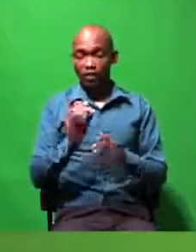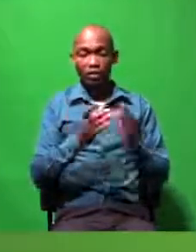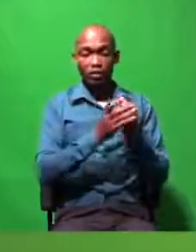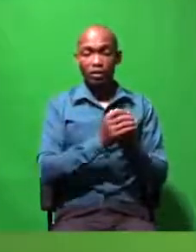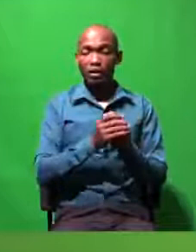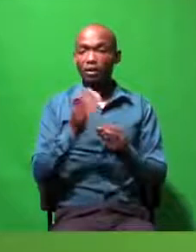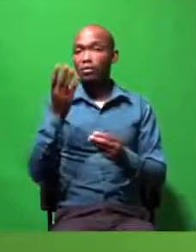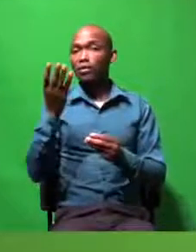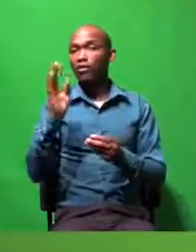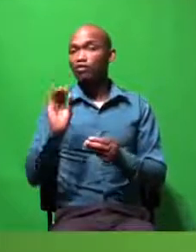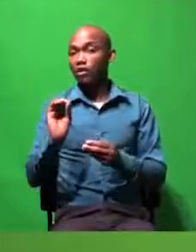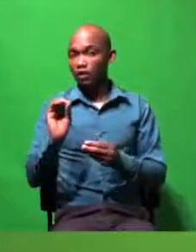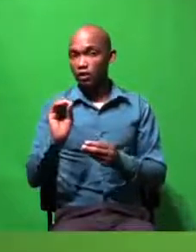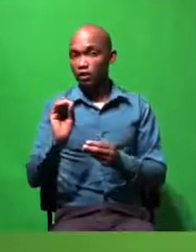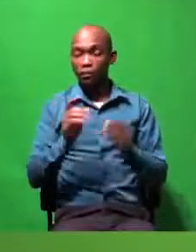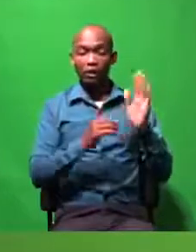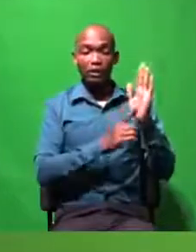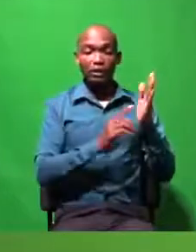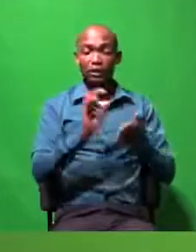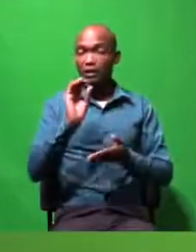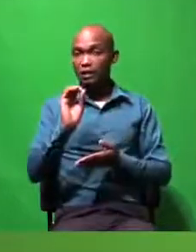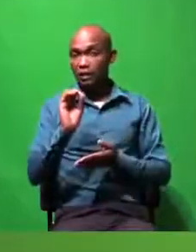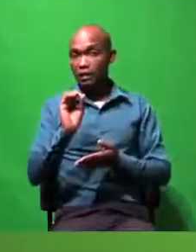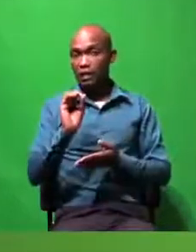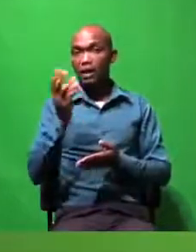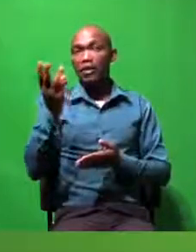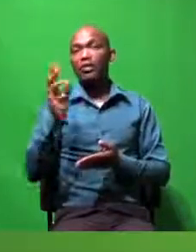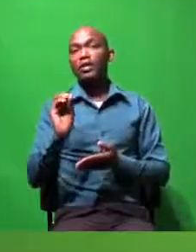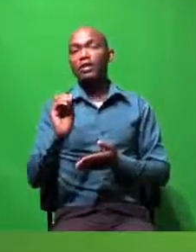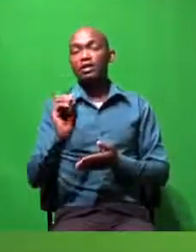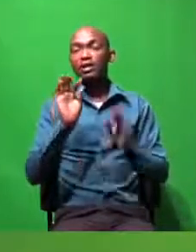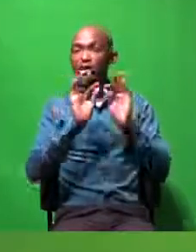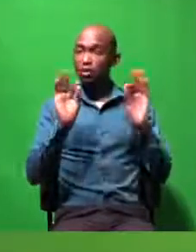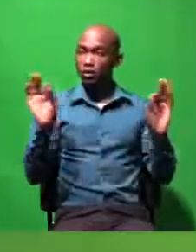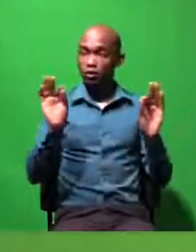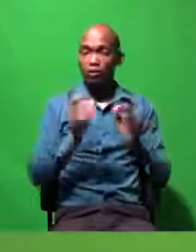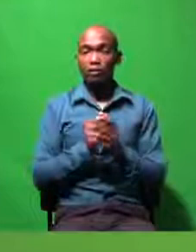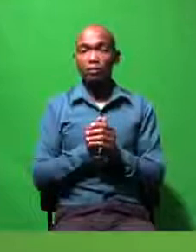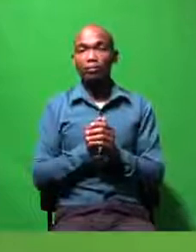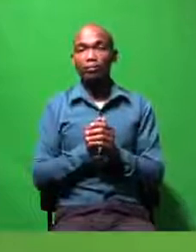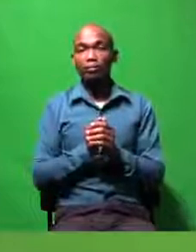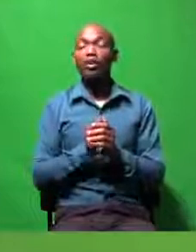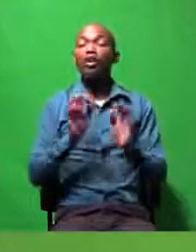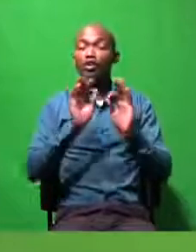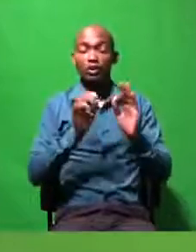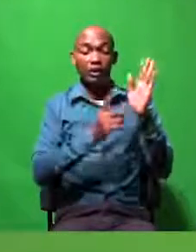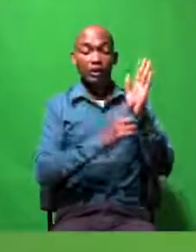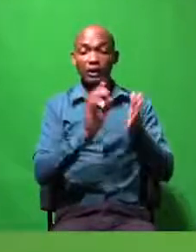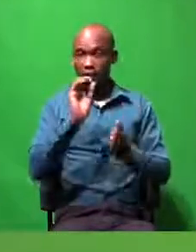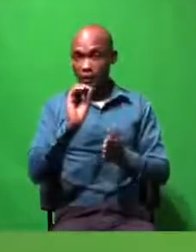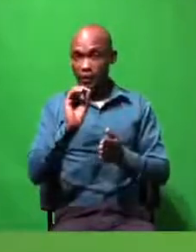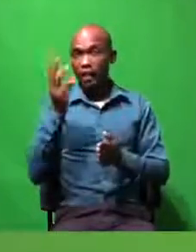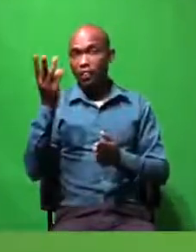Another examples? 60 and 30. Good. 60 and 30